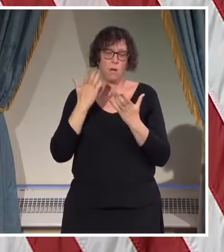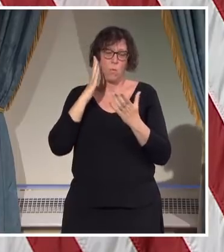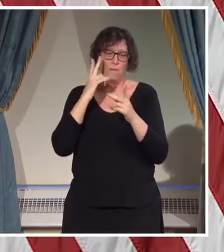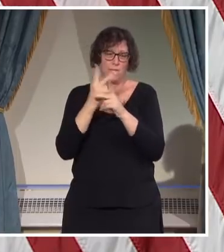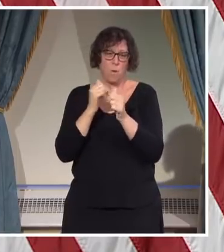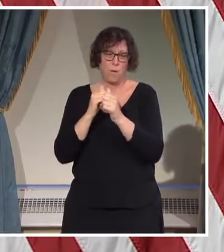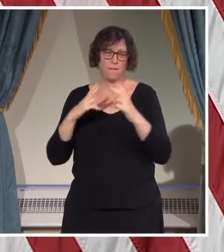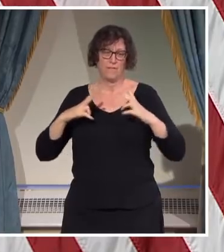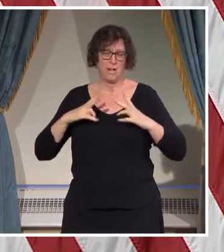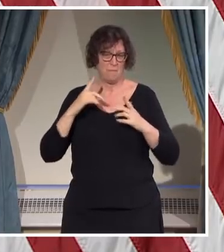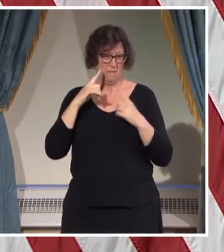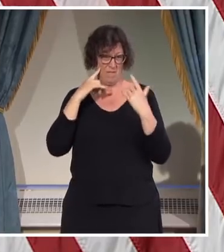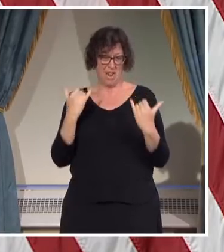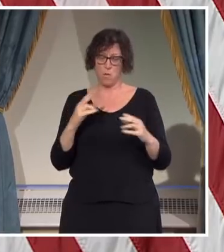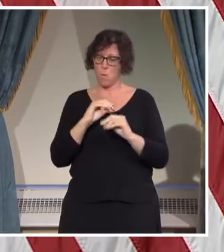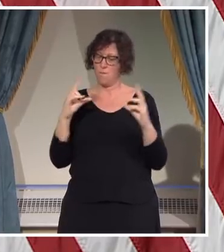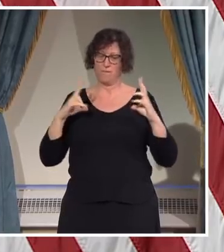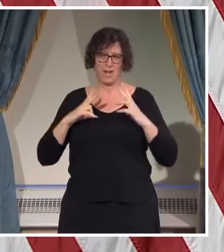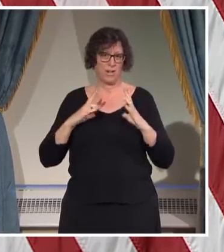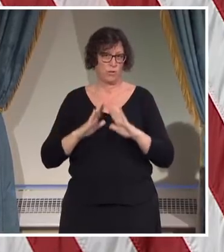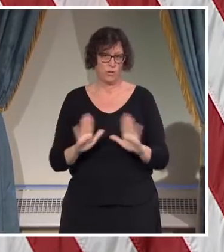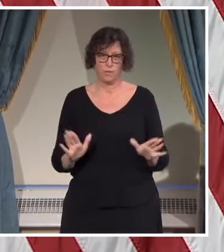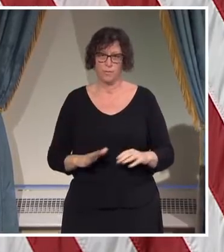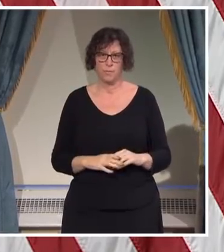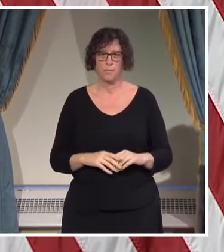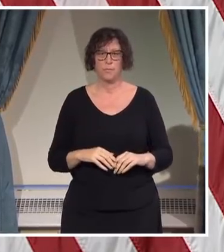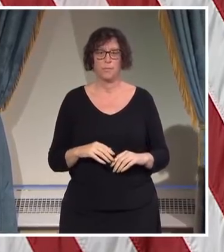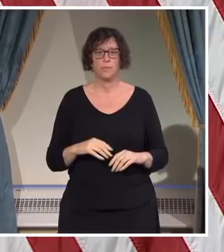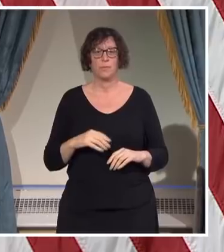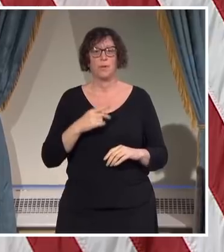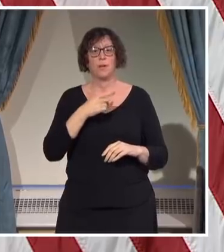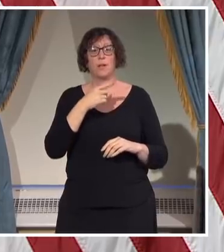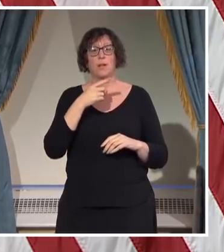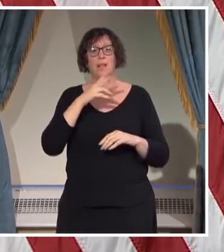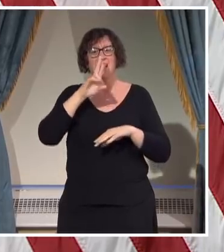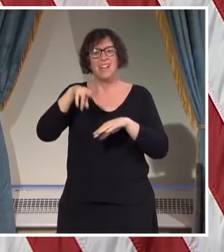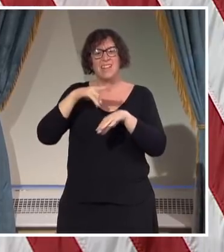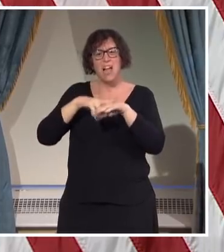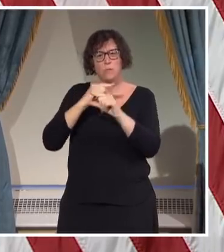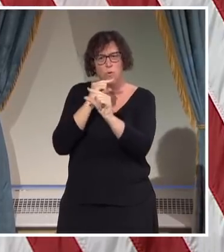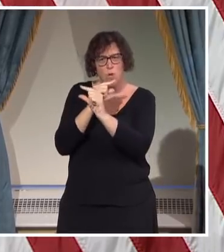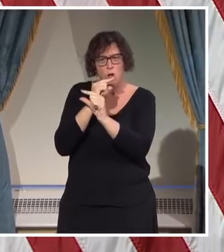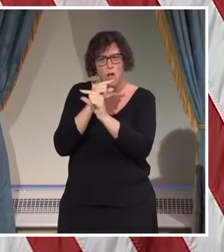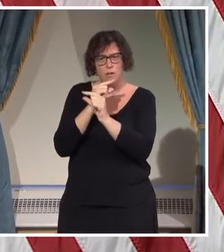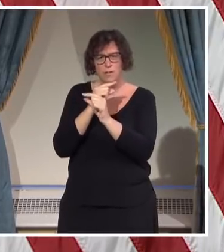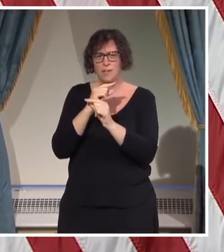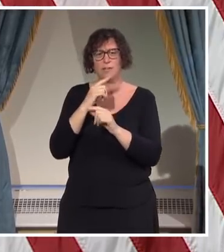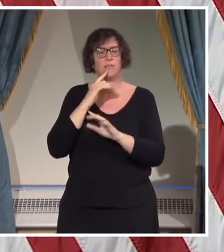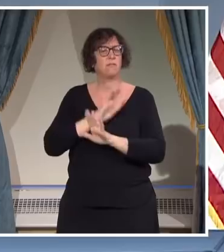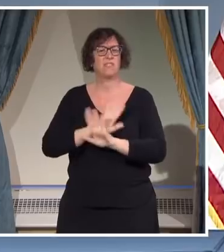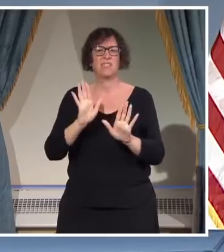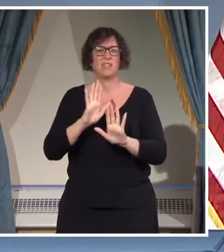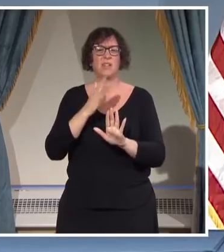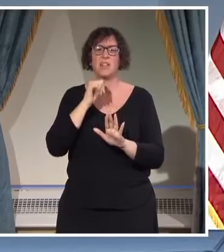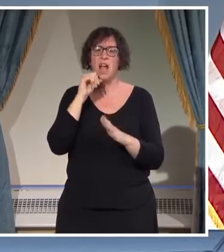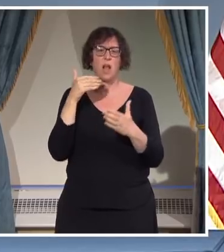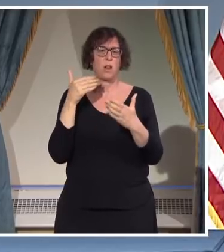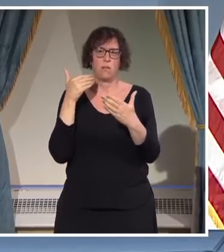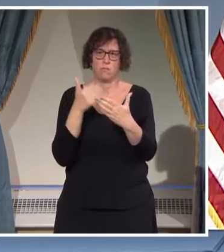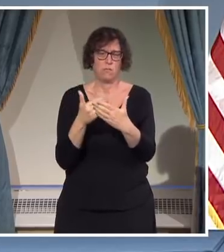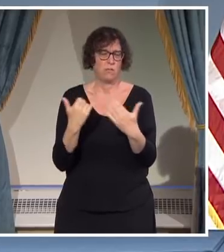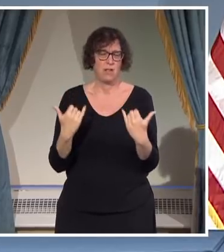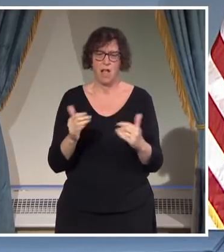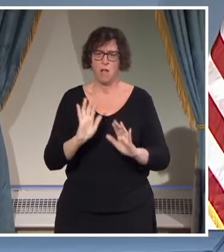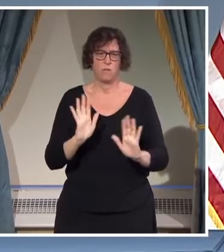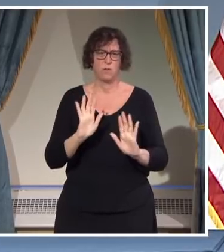at this point. If we ever get to that point, we'll talk about it, but we're nowhere near that. Last call is Kathleen from Patch. One more time. Kathleen, can you hear